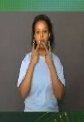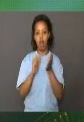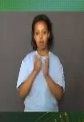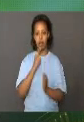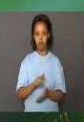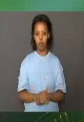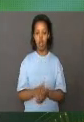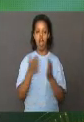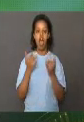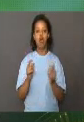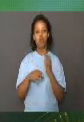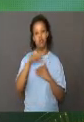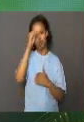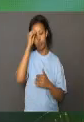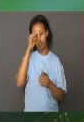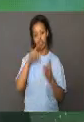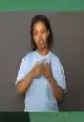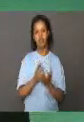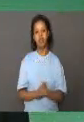us begin the lesson, students.